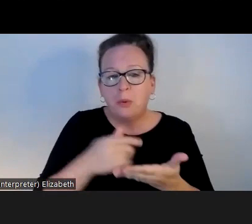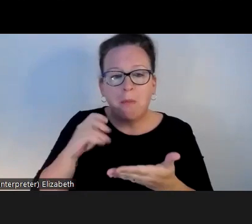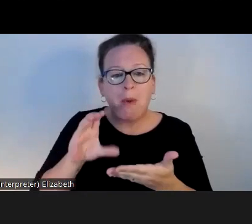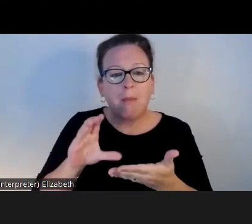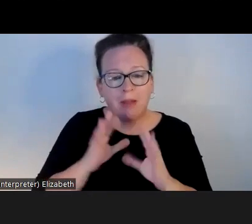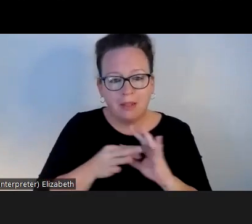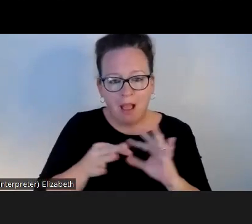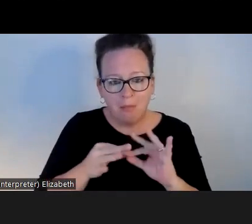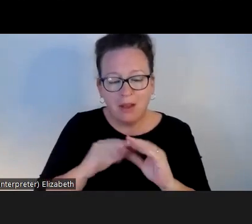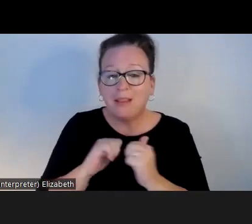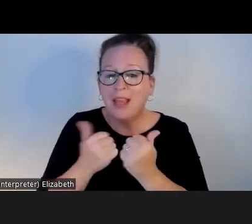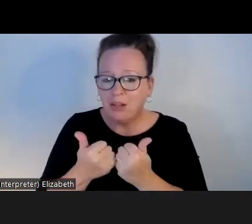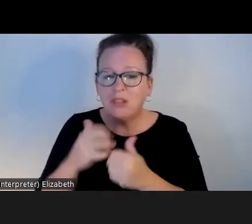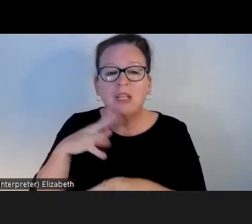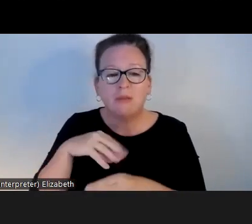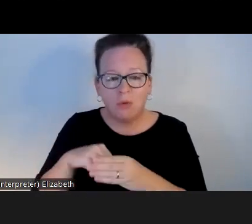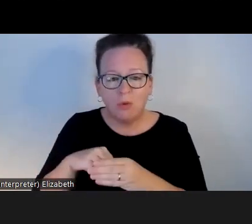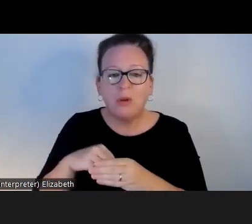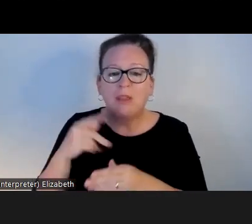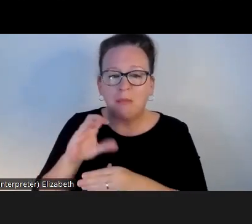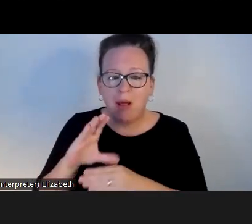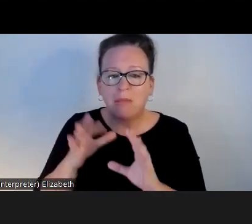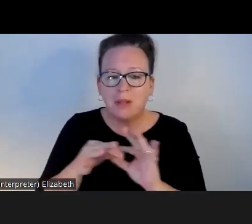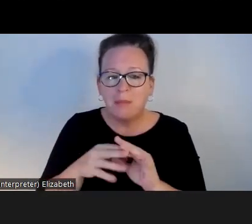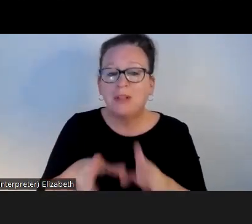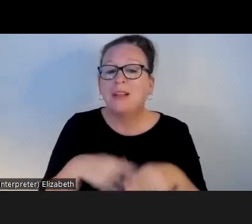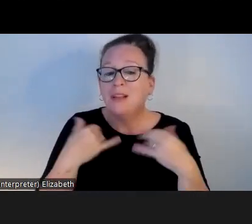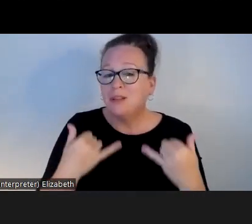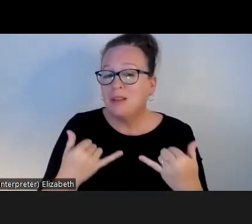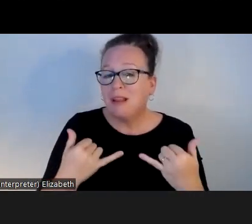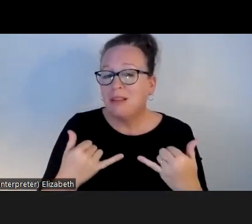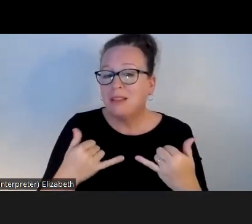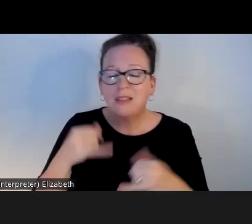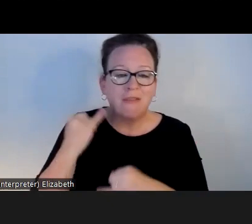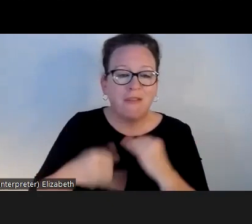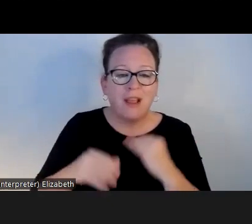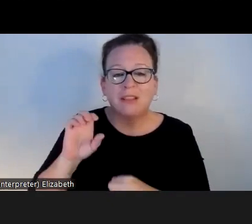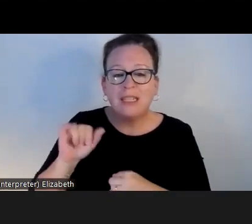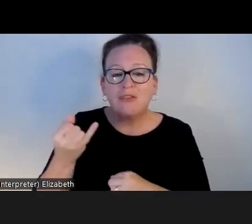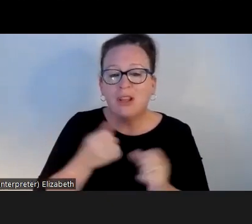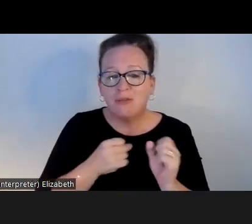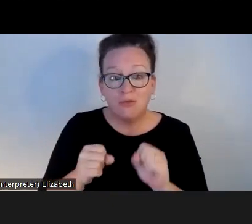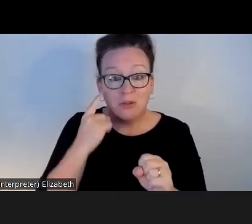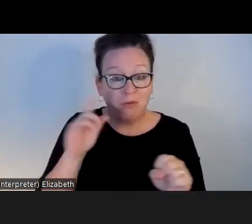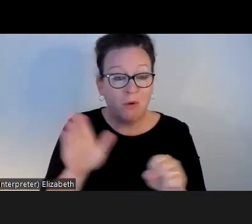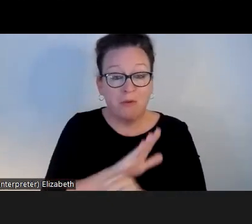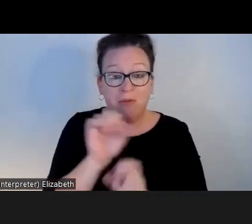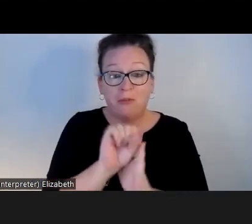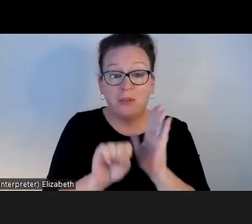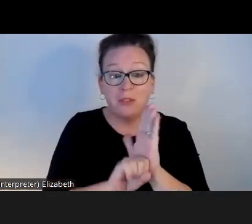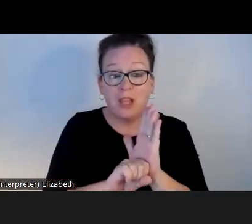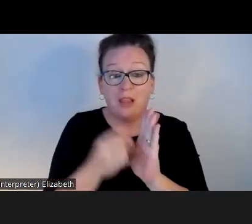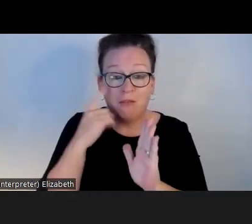to incorporate those comments. So this is the EJ strategy for the state, for our